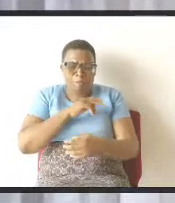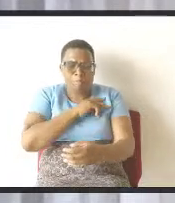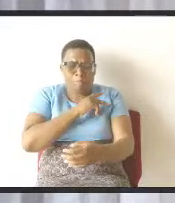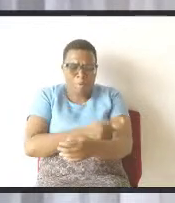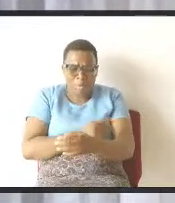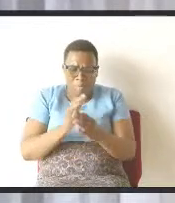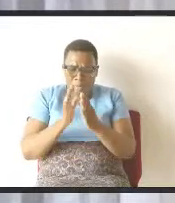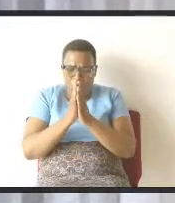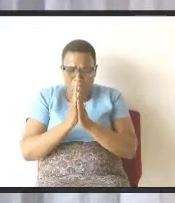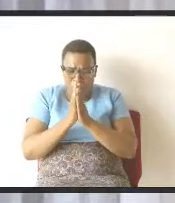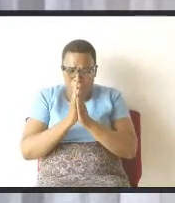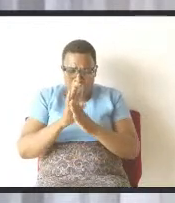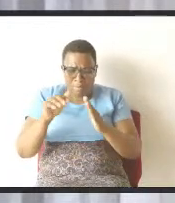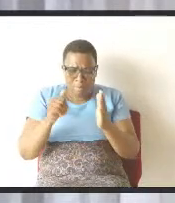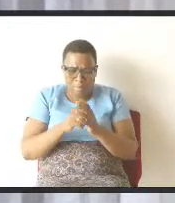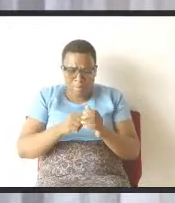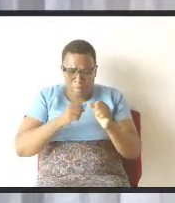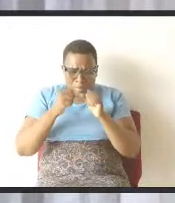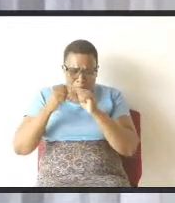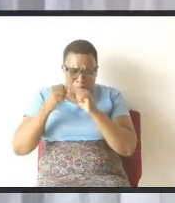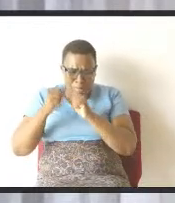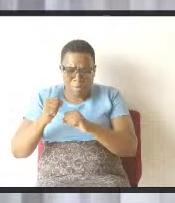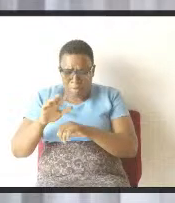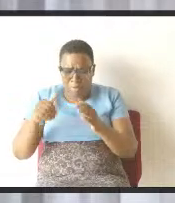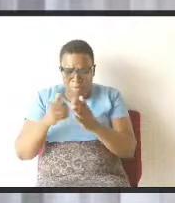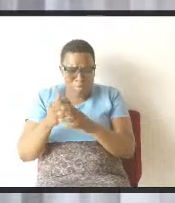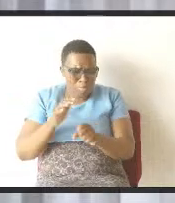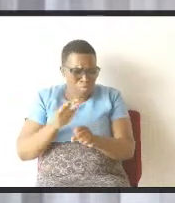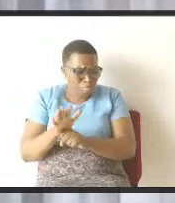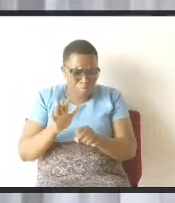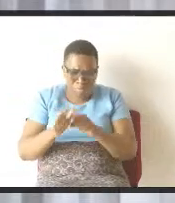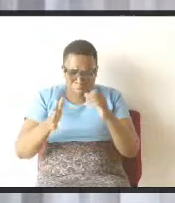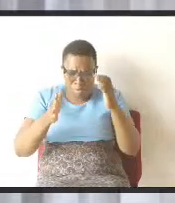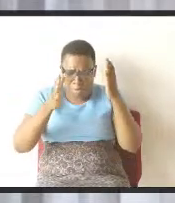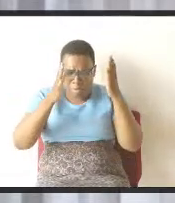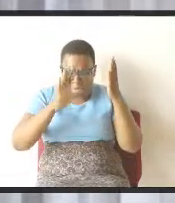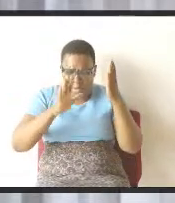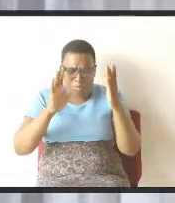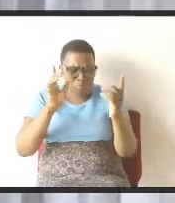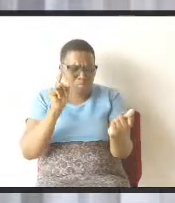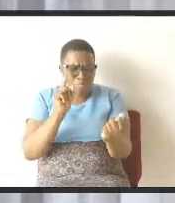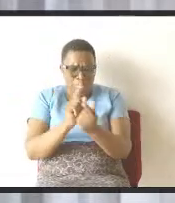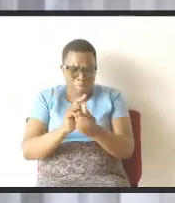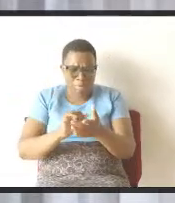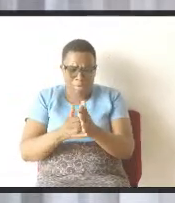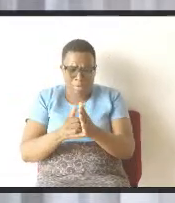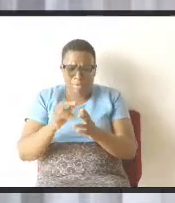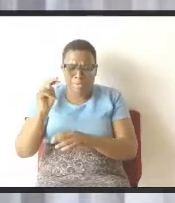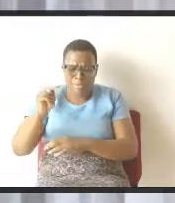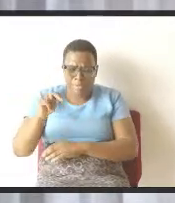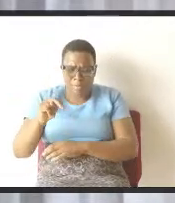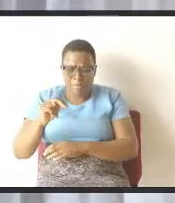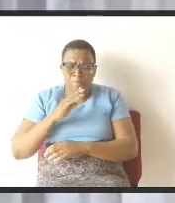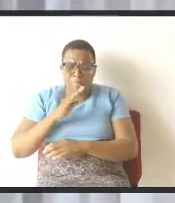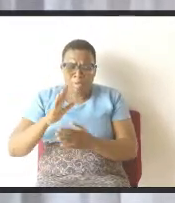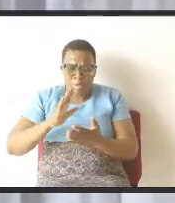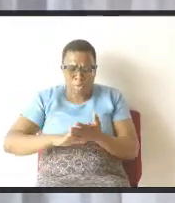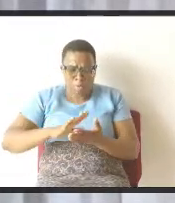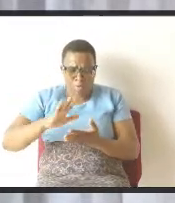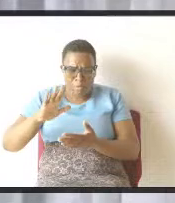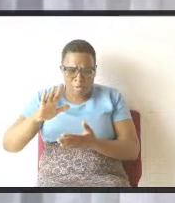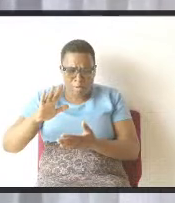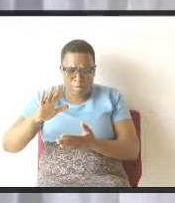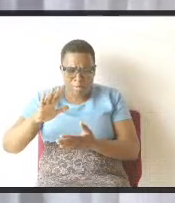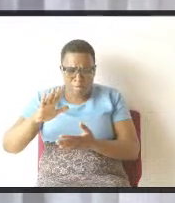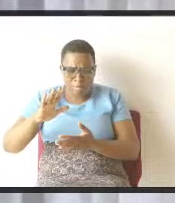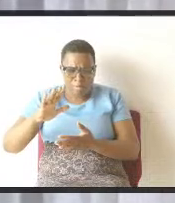pray, Almighty, all-sufficient God, you'll meet these needs. Be glorified. If